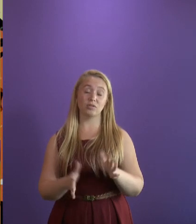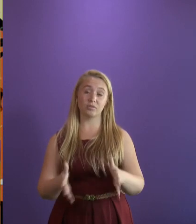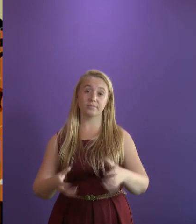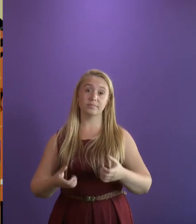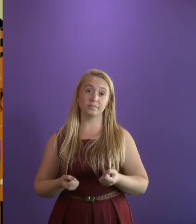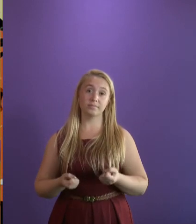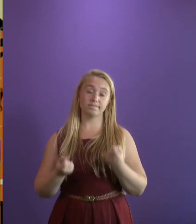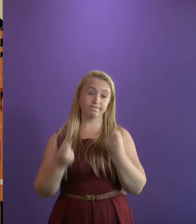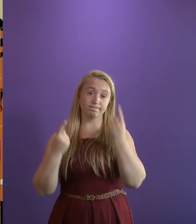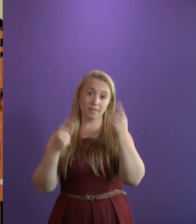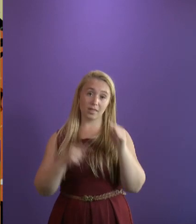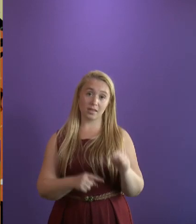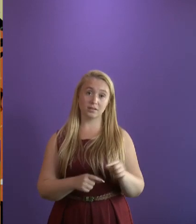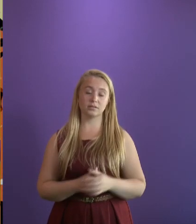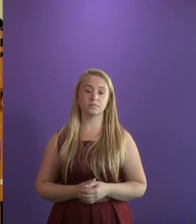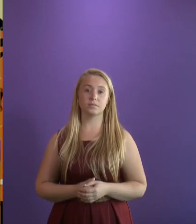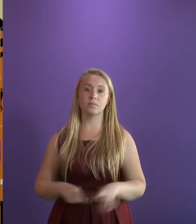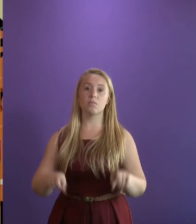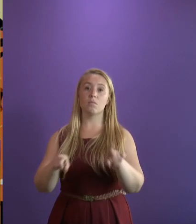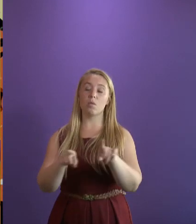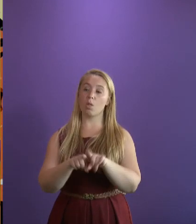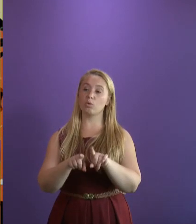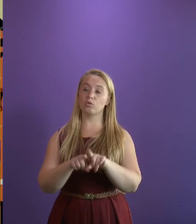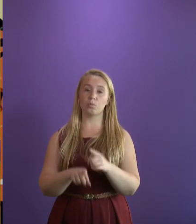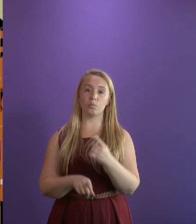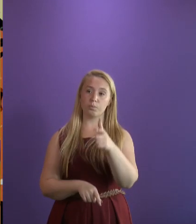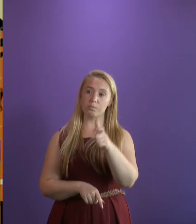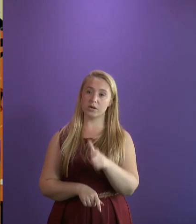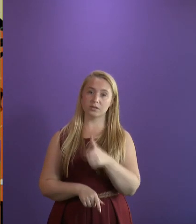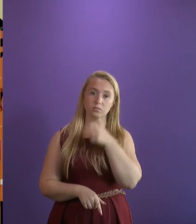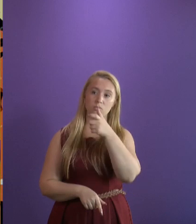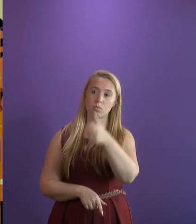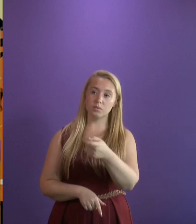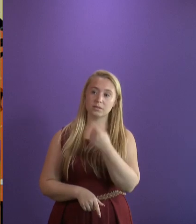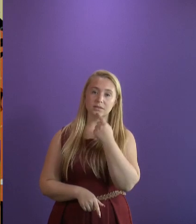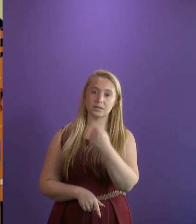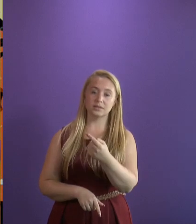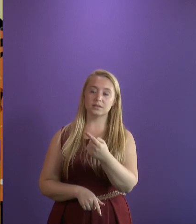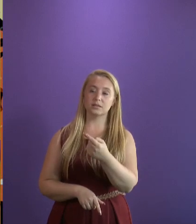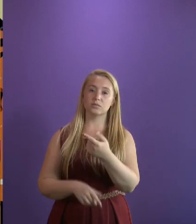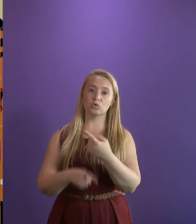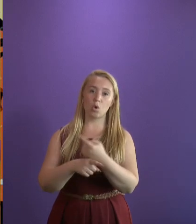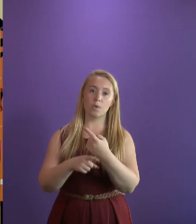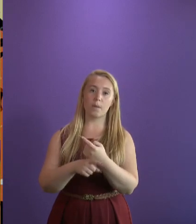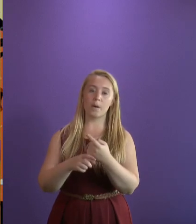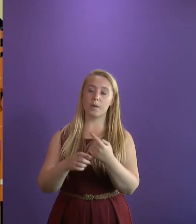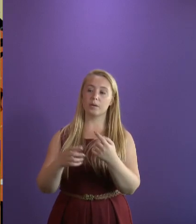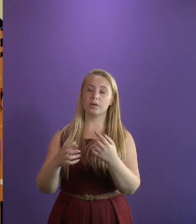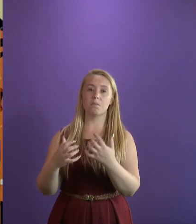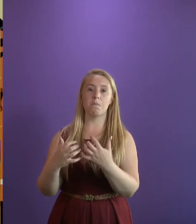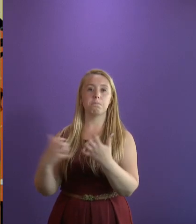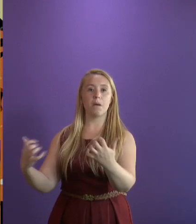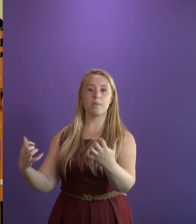I've also had a comment about, we're talking about public